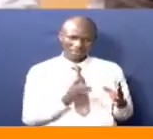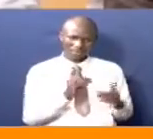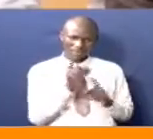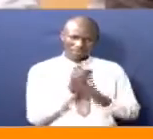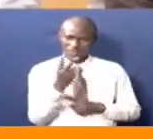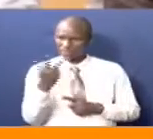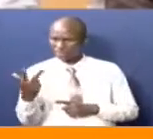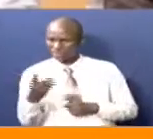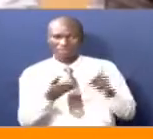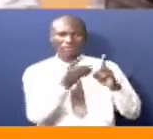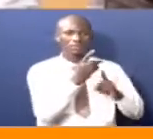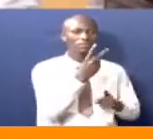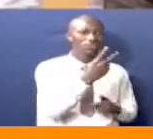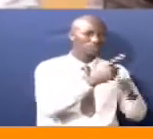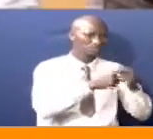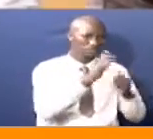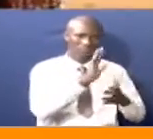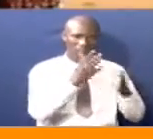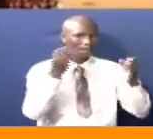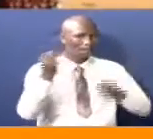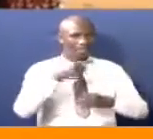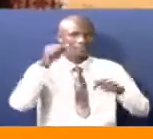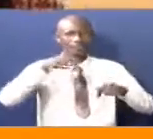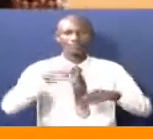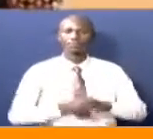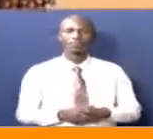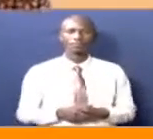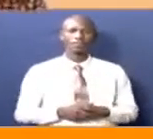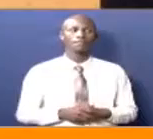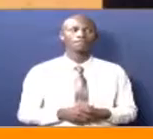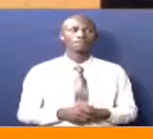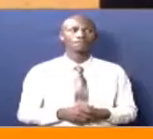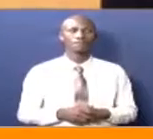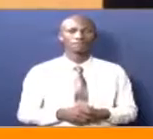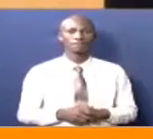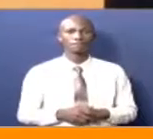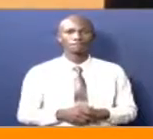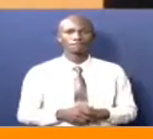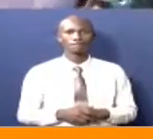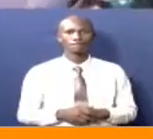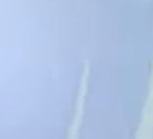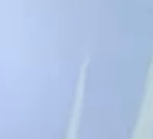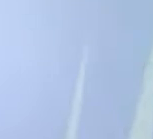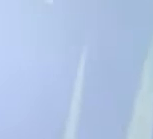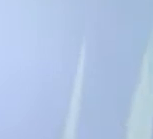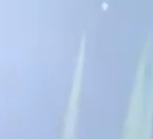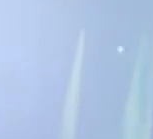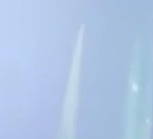miongo ele na itatu na matuko miongo ele na adha andatu mwa iyo. Ngilivoti ya Mumo TV ni Monyiva wa Mathias.